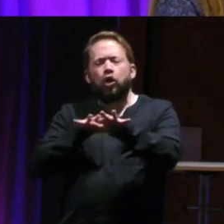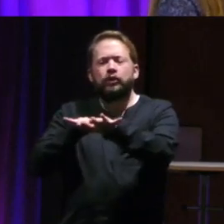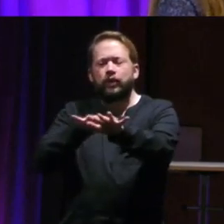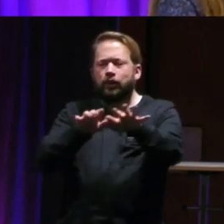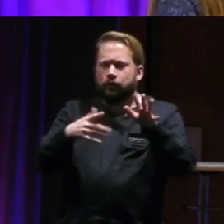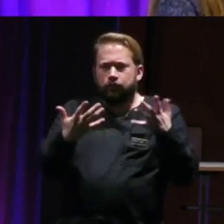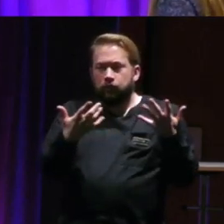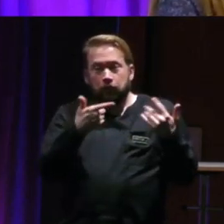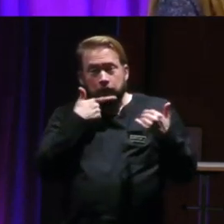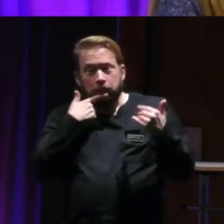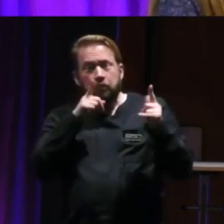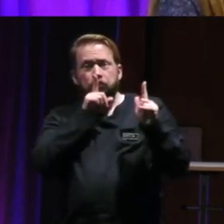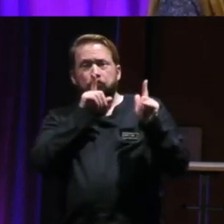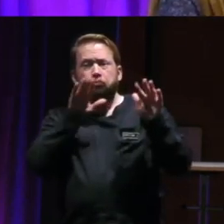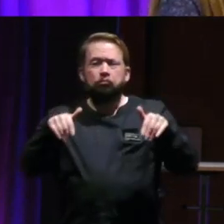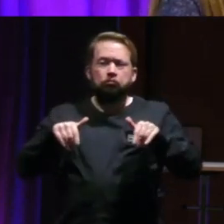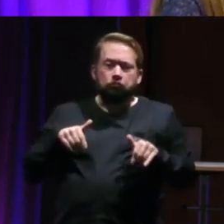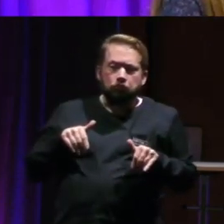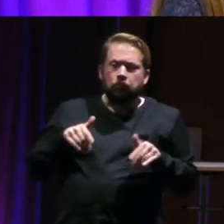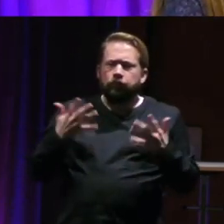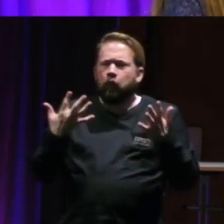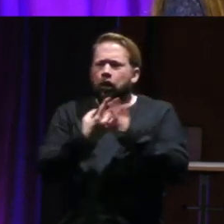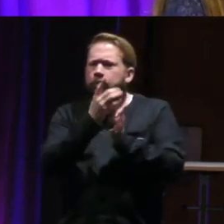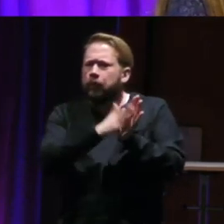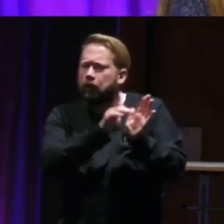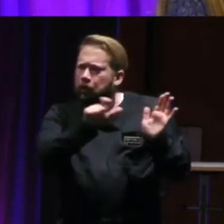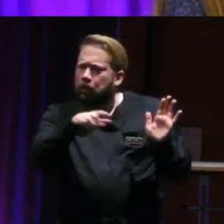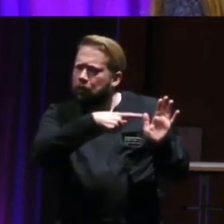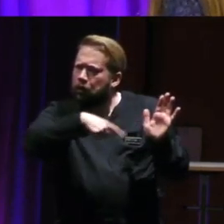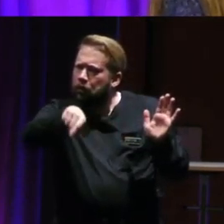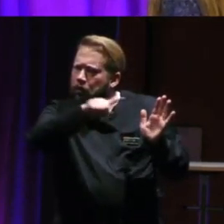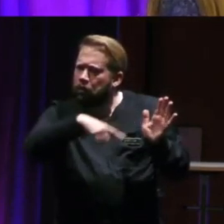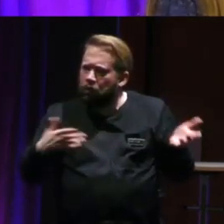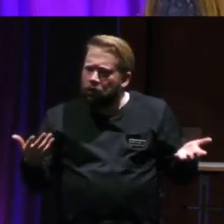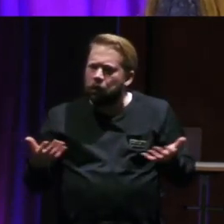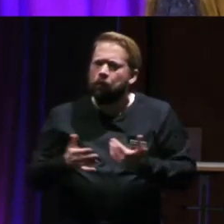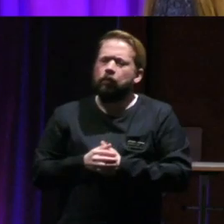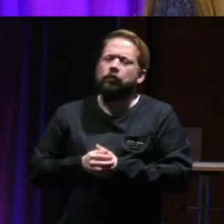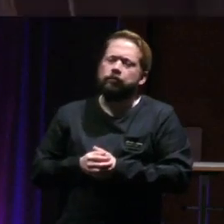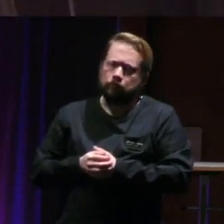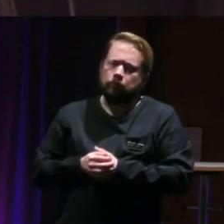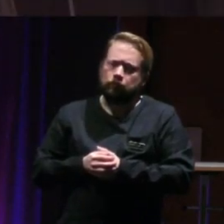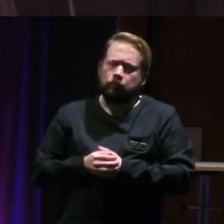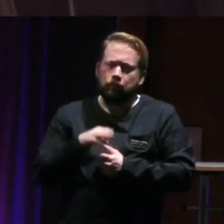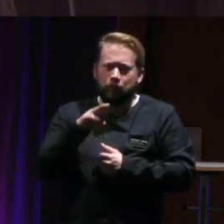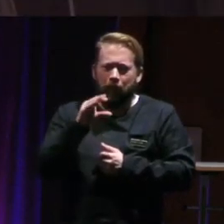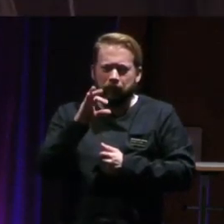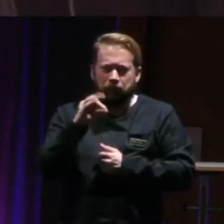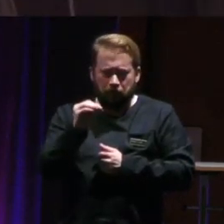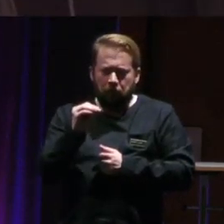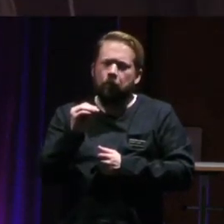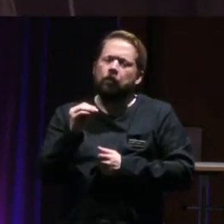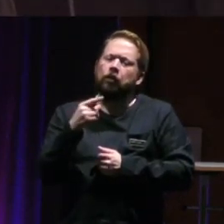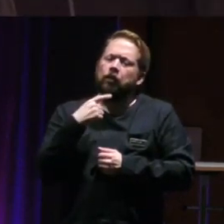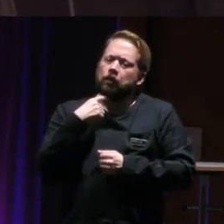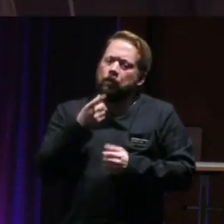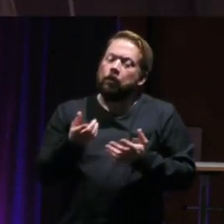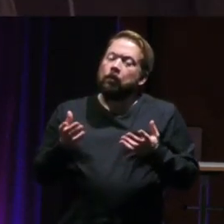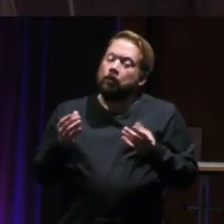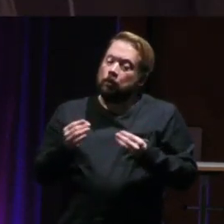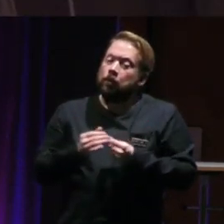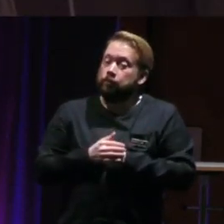afraid to speak their mind after? A lot of people left the country. We had a term called immigration of disappointment in the end